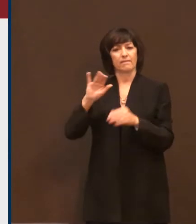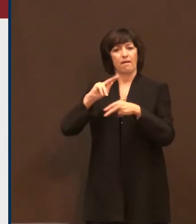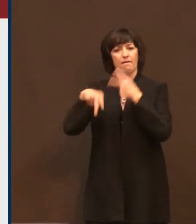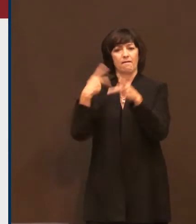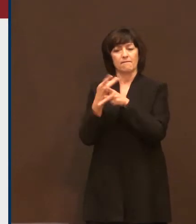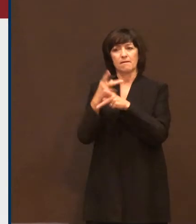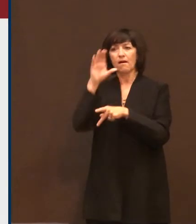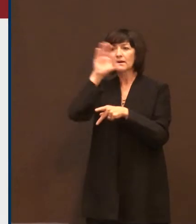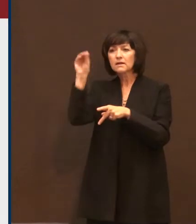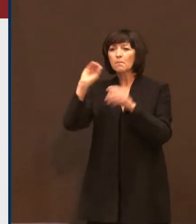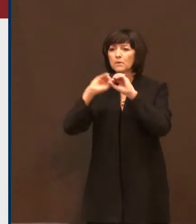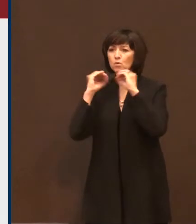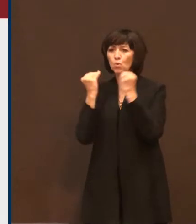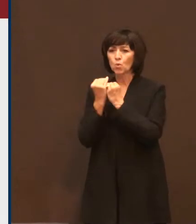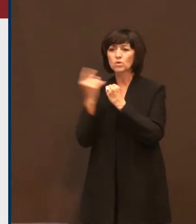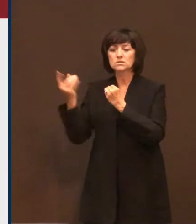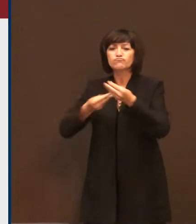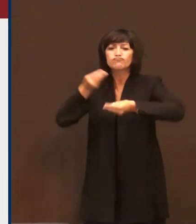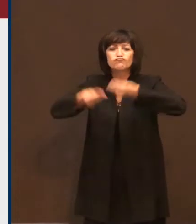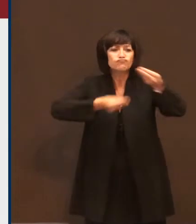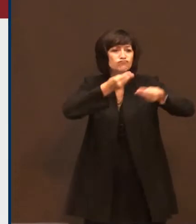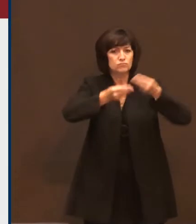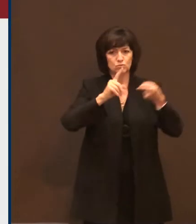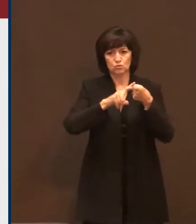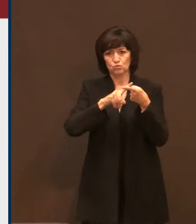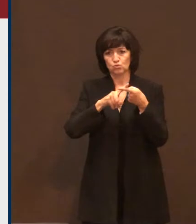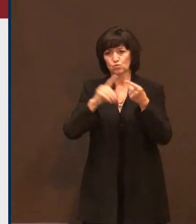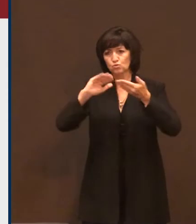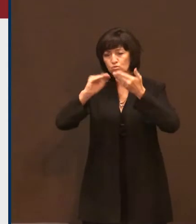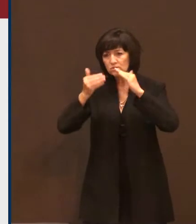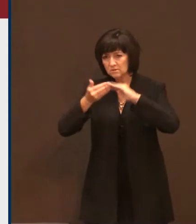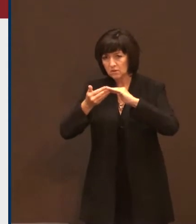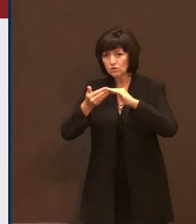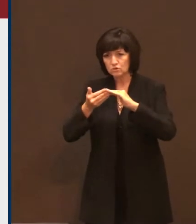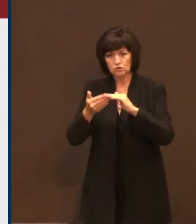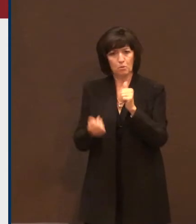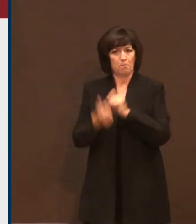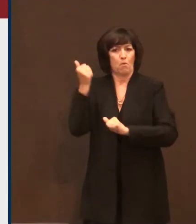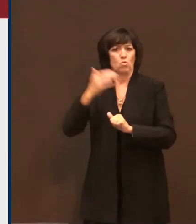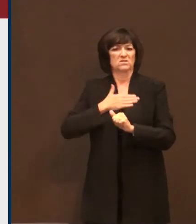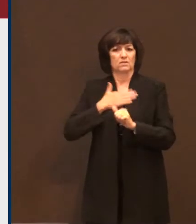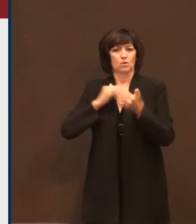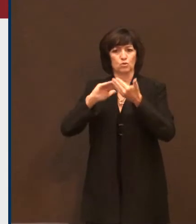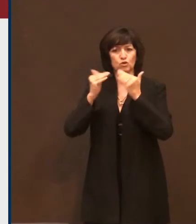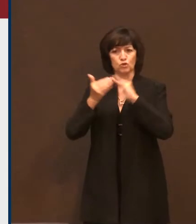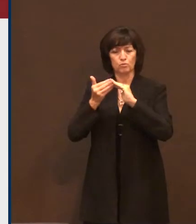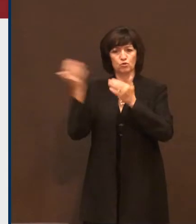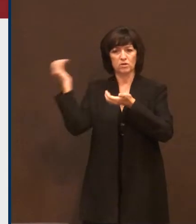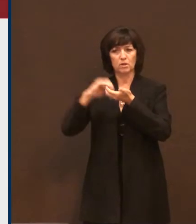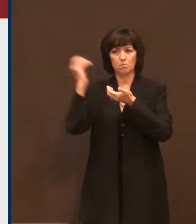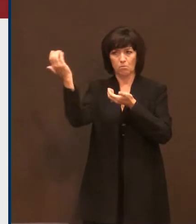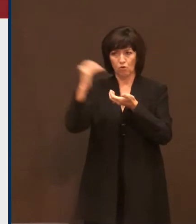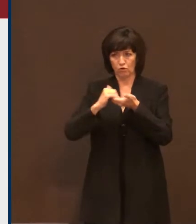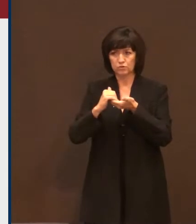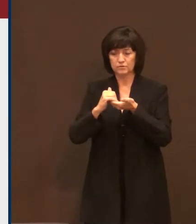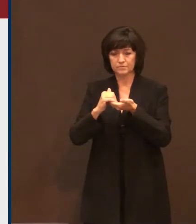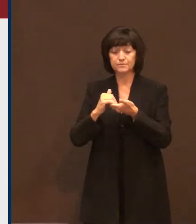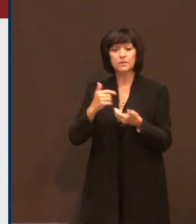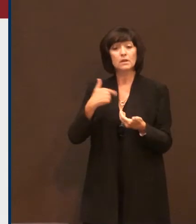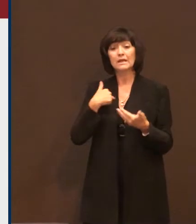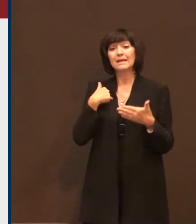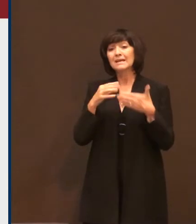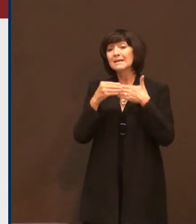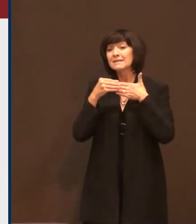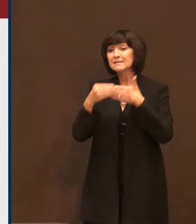others. And very importantly, or most importantly, are our community partners. Our guiding principles are collaboration